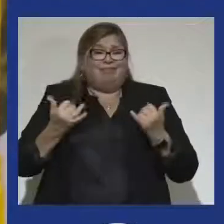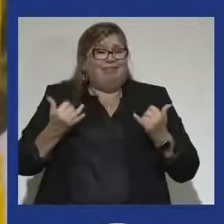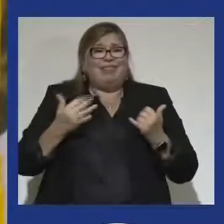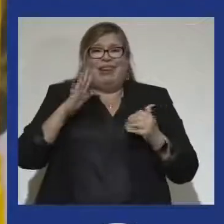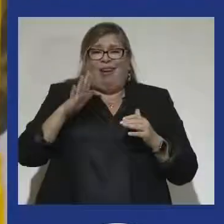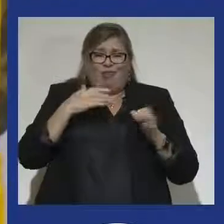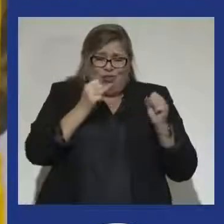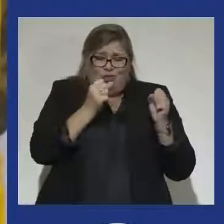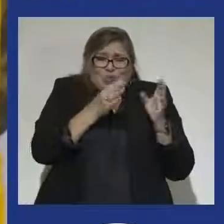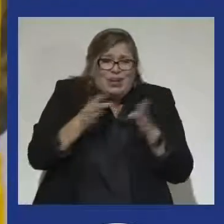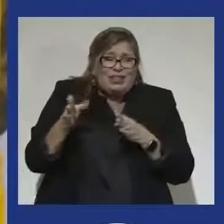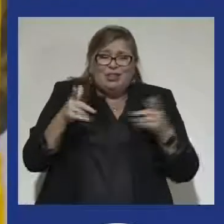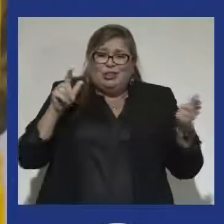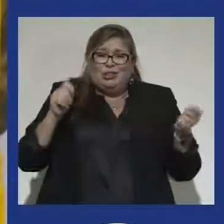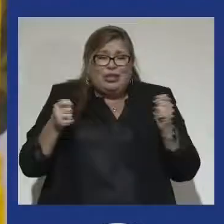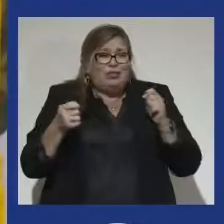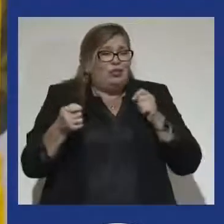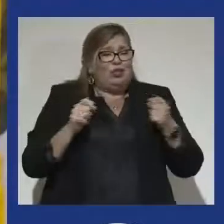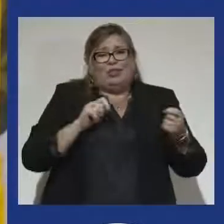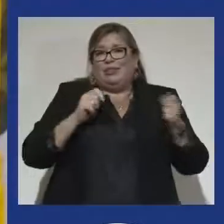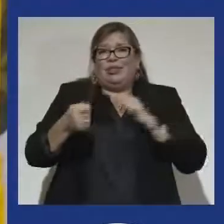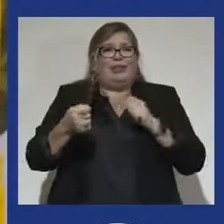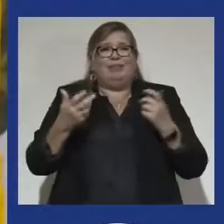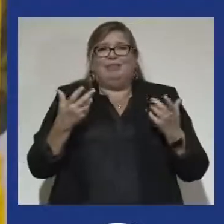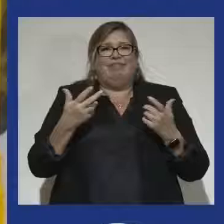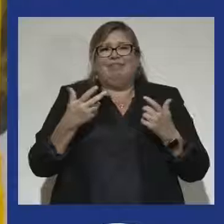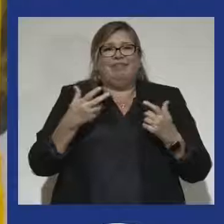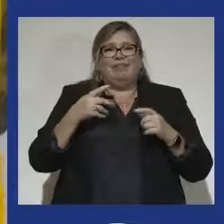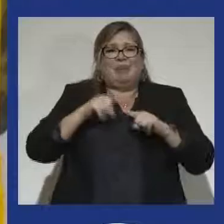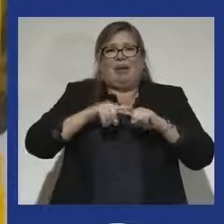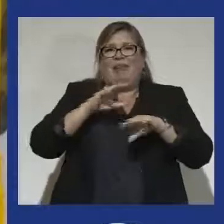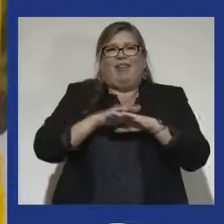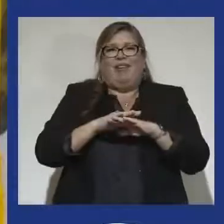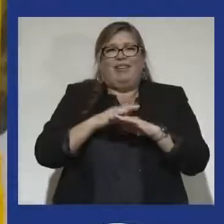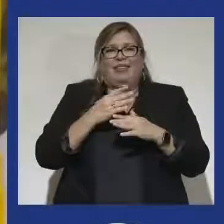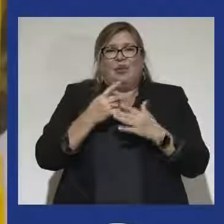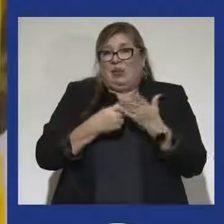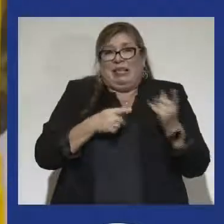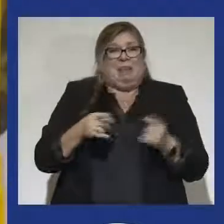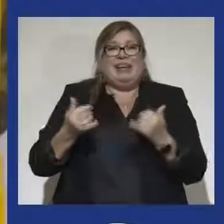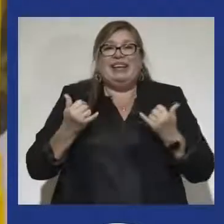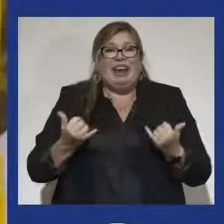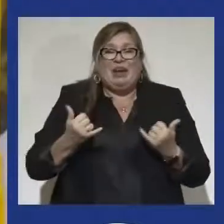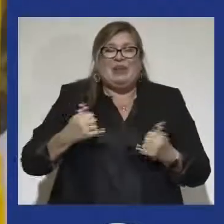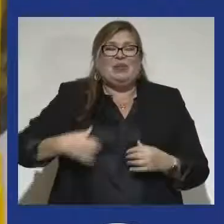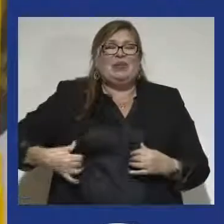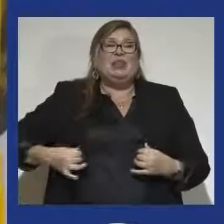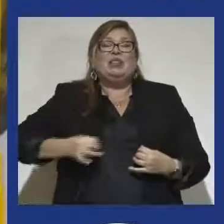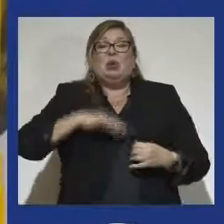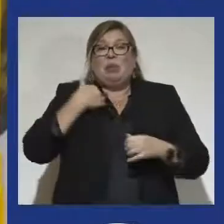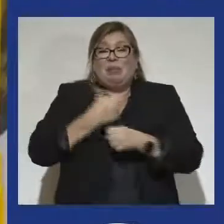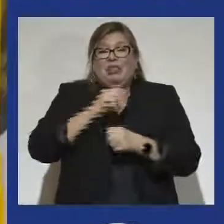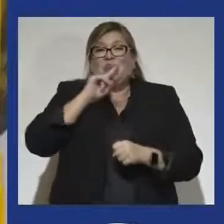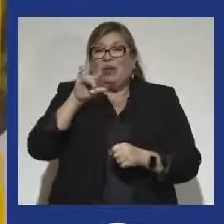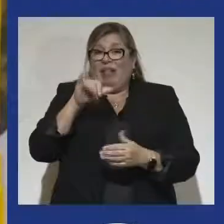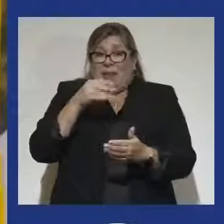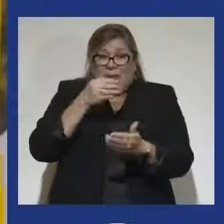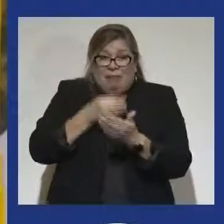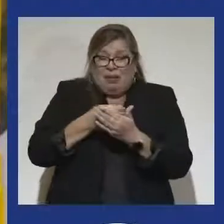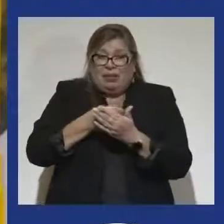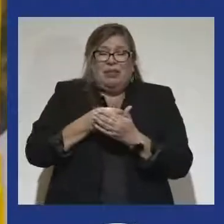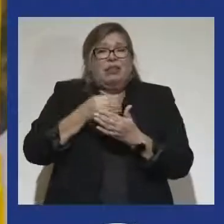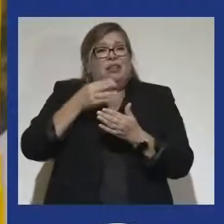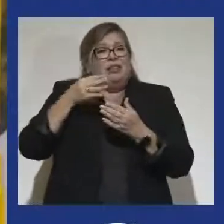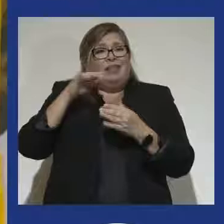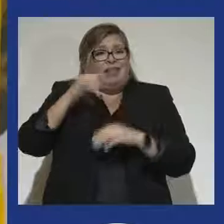changing and adjusting, and the money to make sure that distribution goes well and expedited